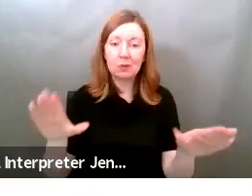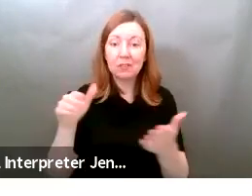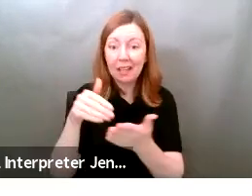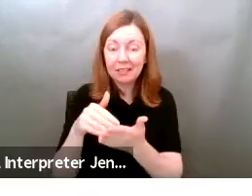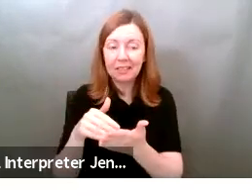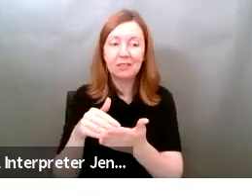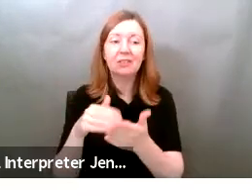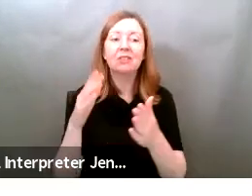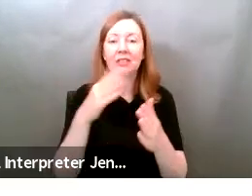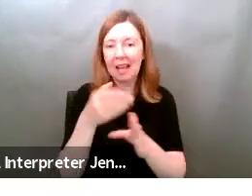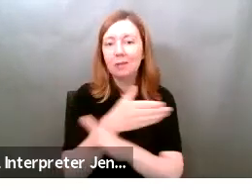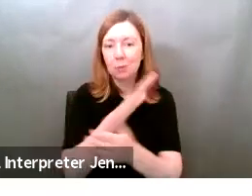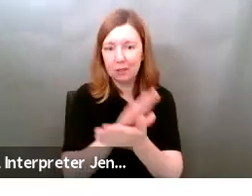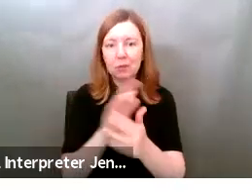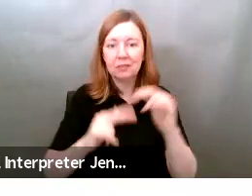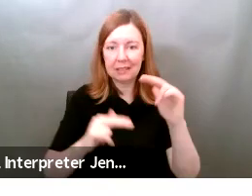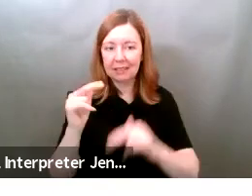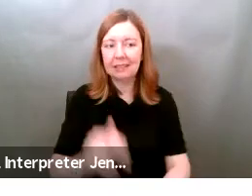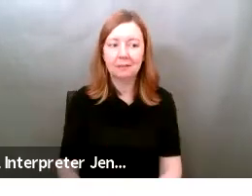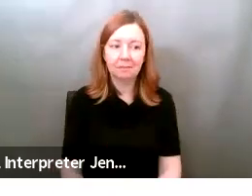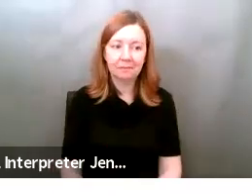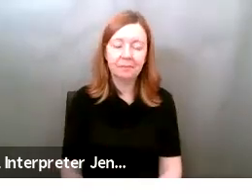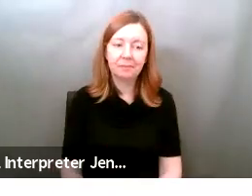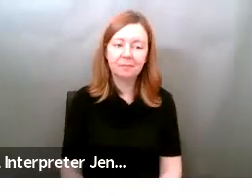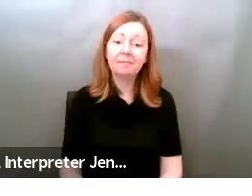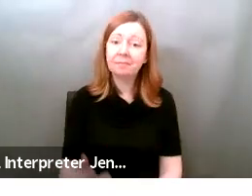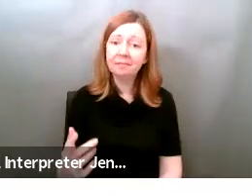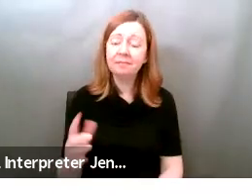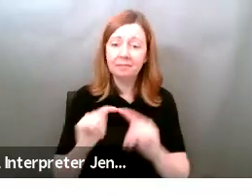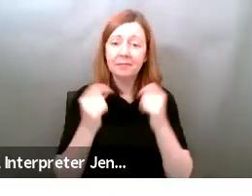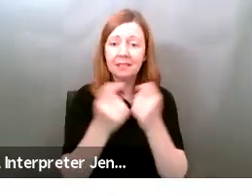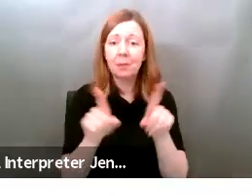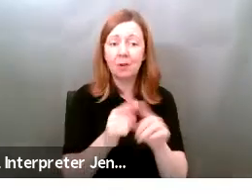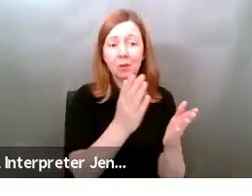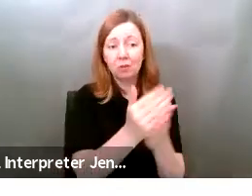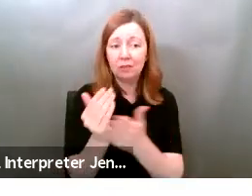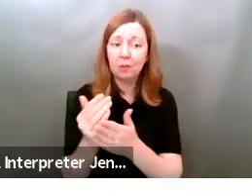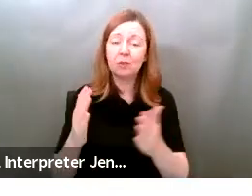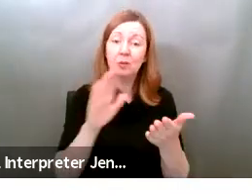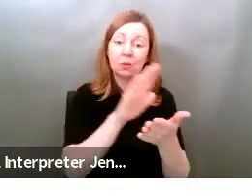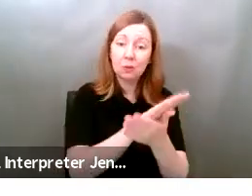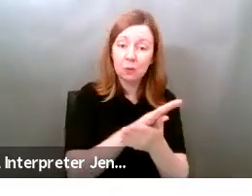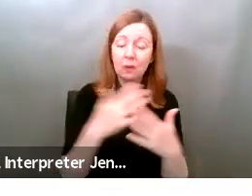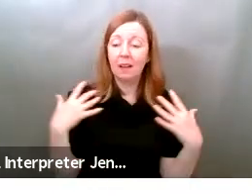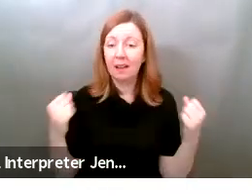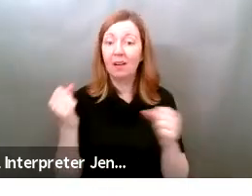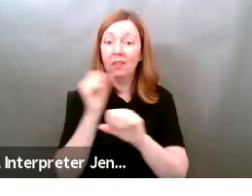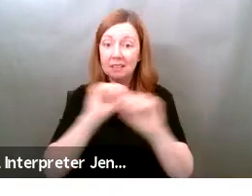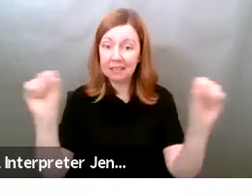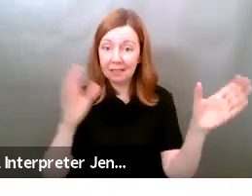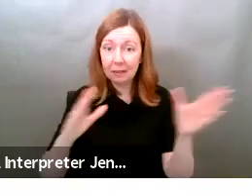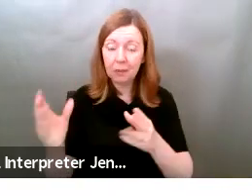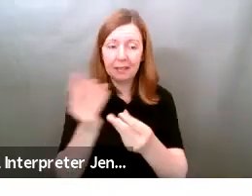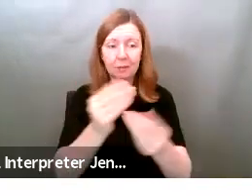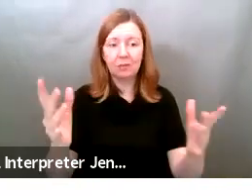centers, and preschool facilities. And this team also reviews school health and safety plans and provides guidance